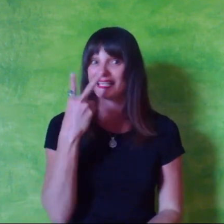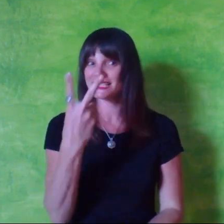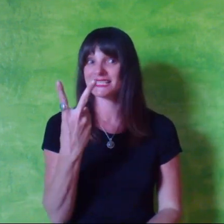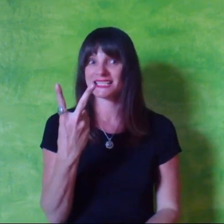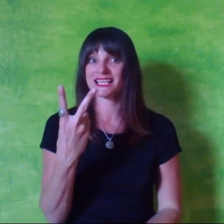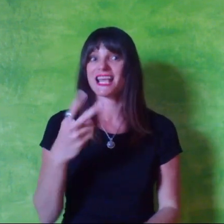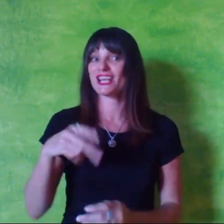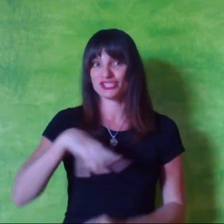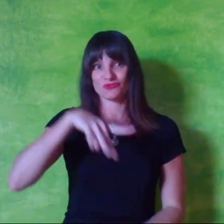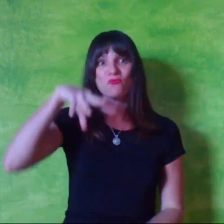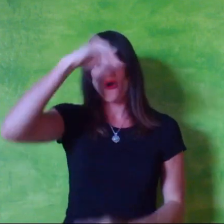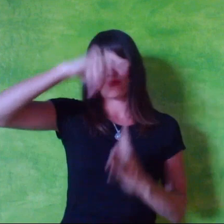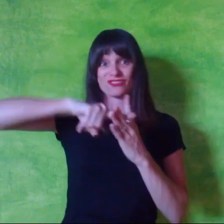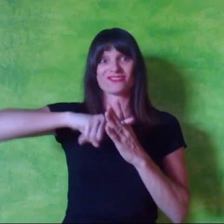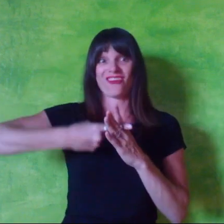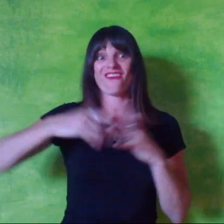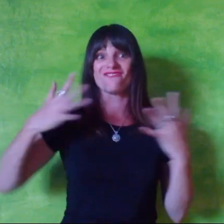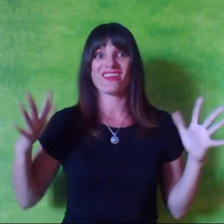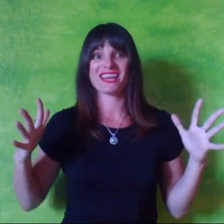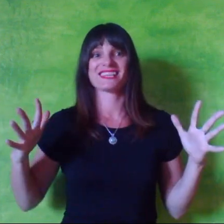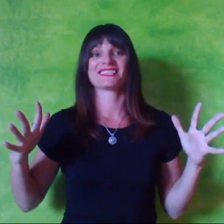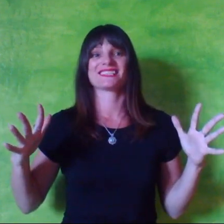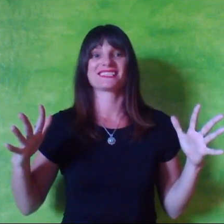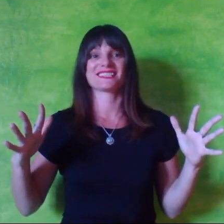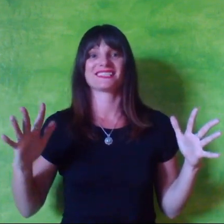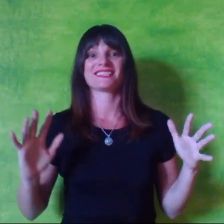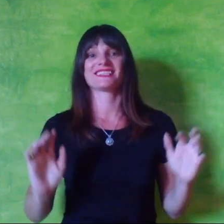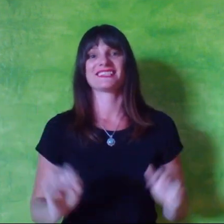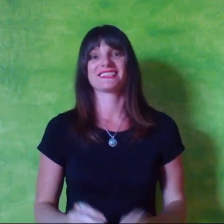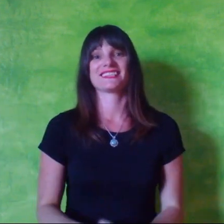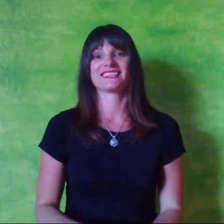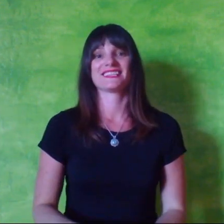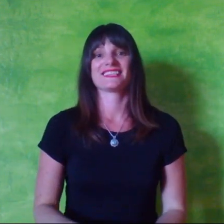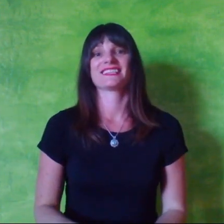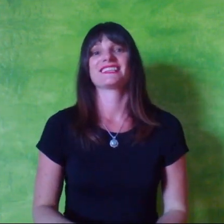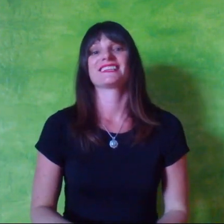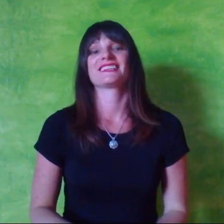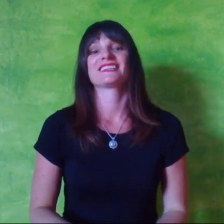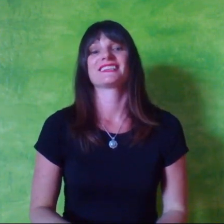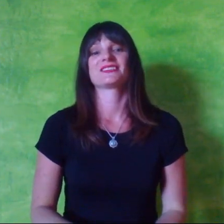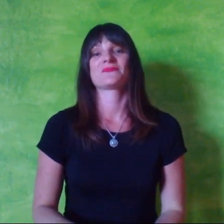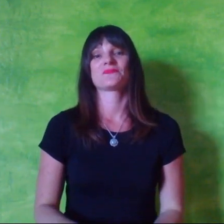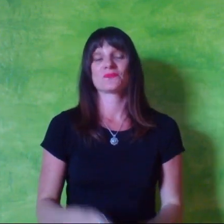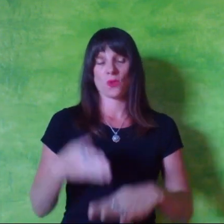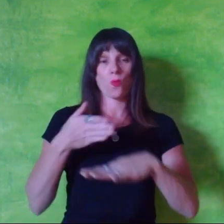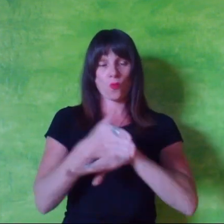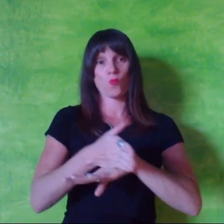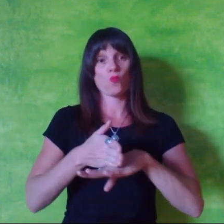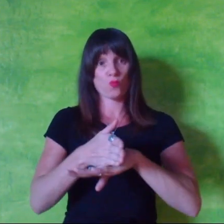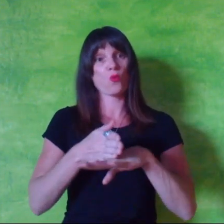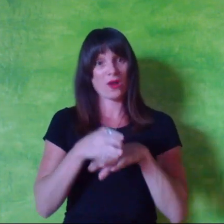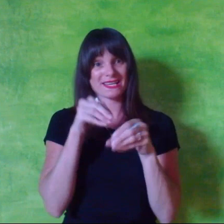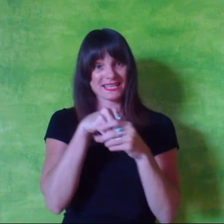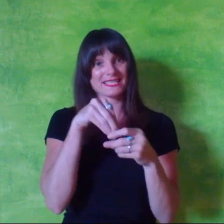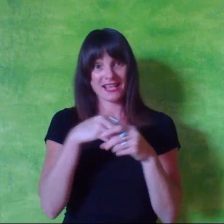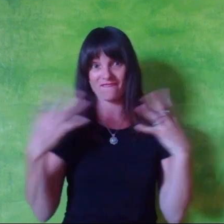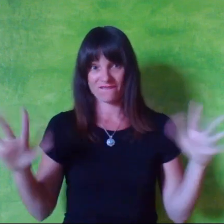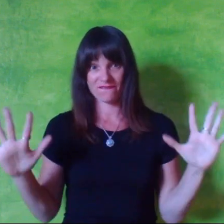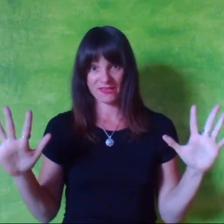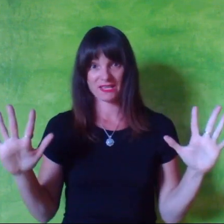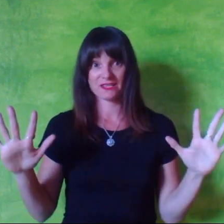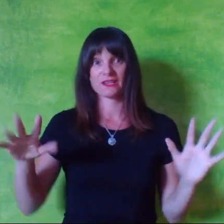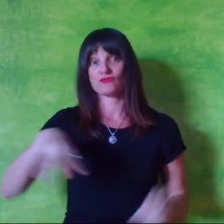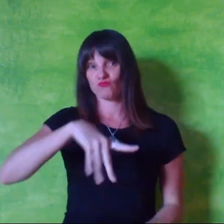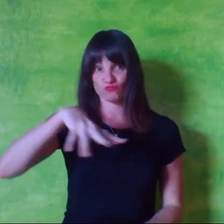the wood chunks that we put on there are caught, and we're getting good smoke out of the smoker.